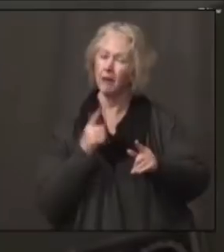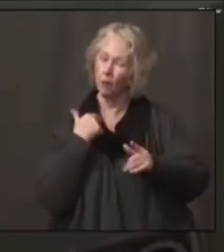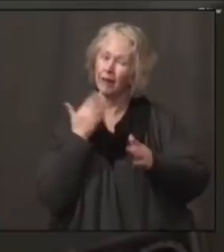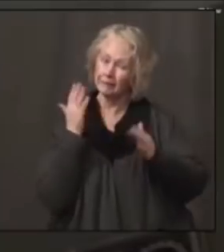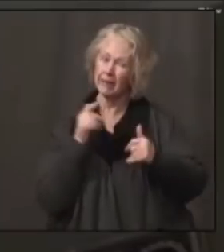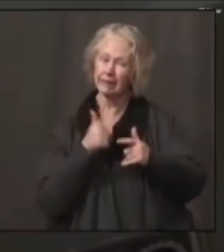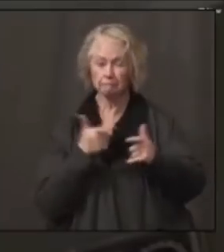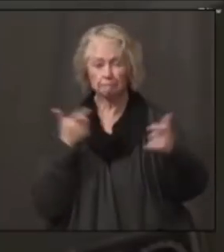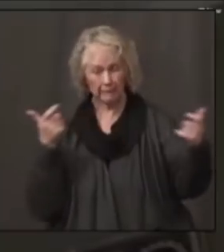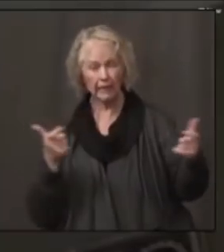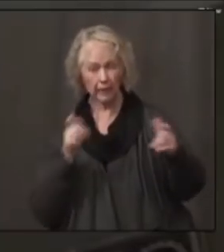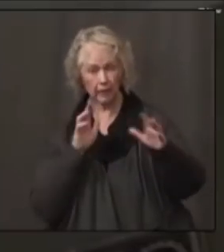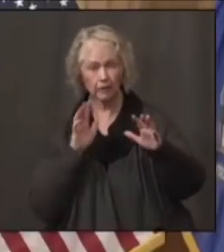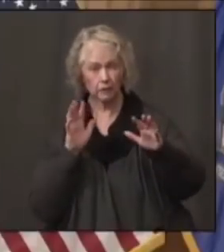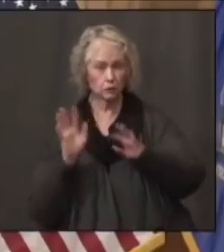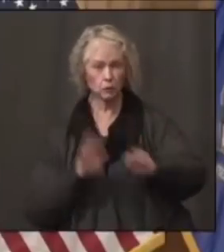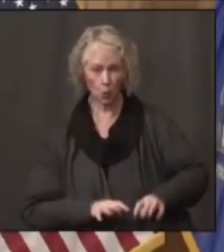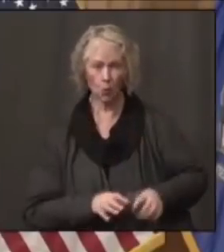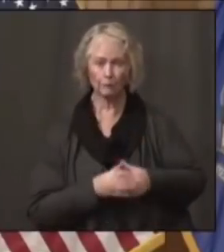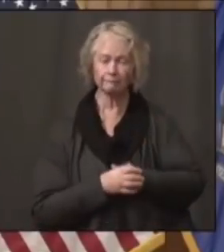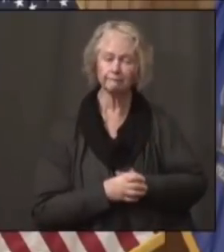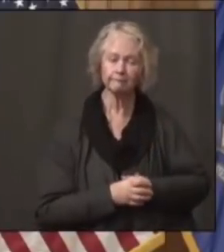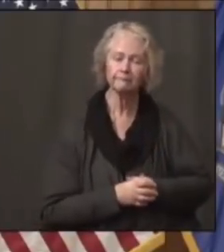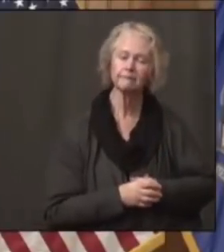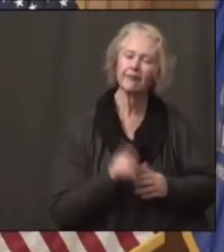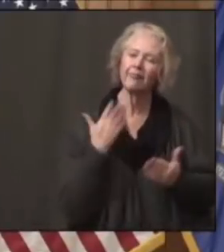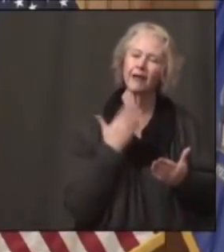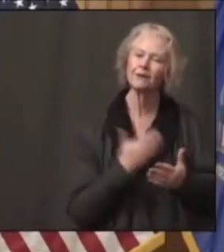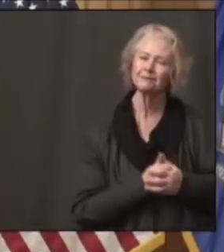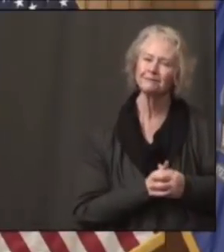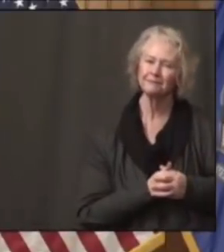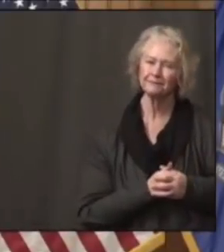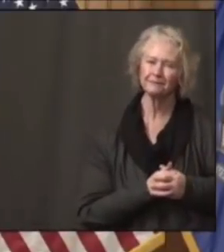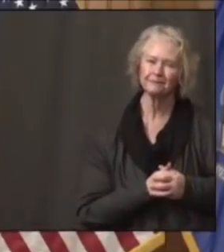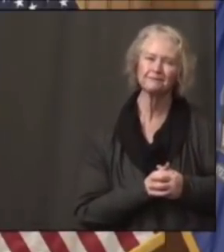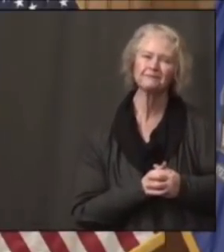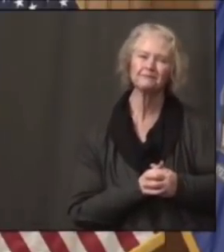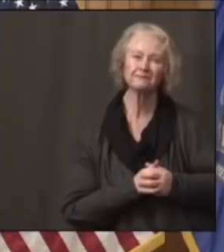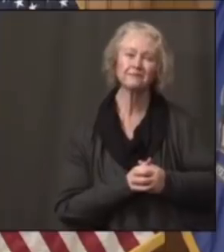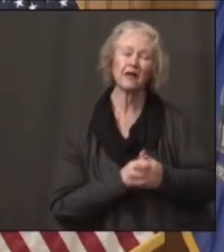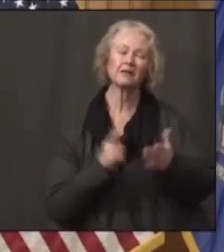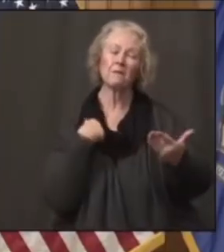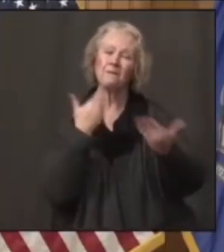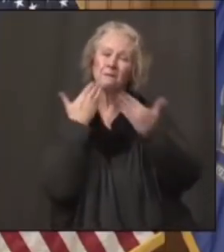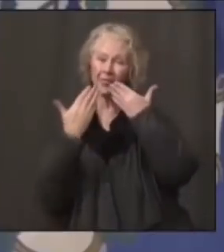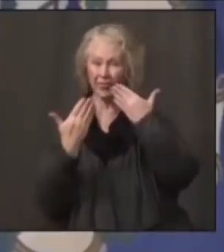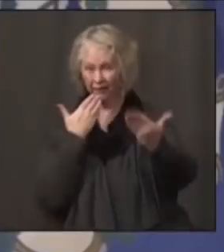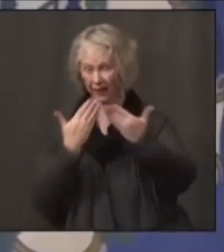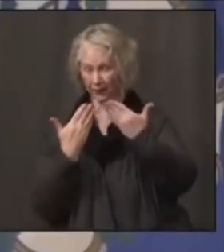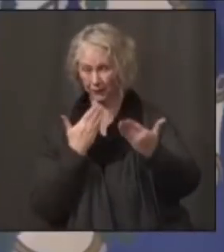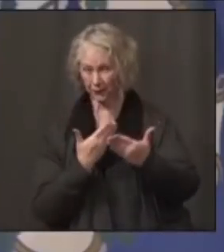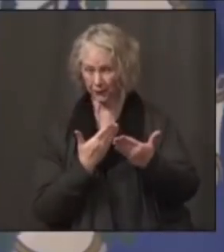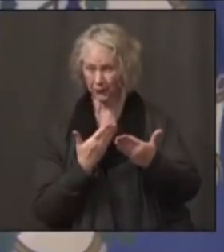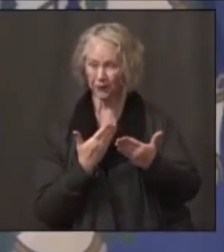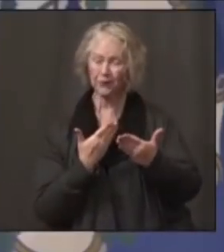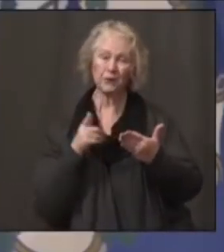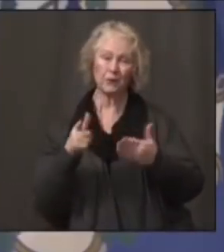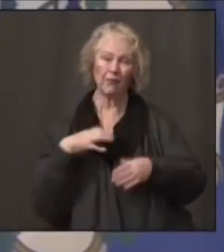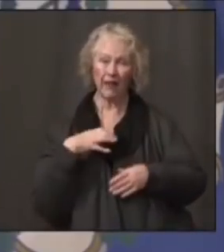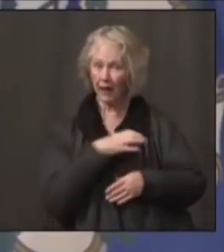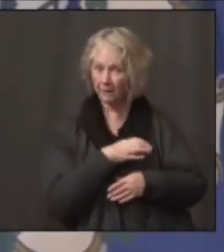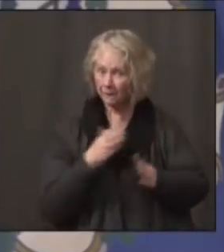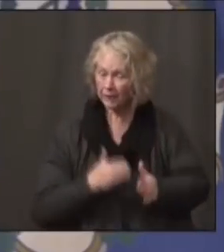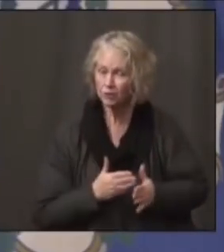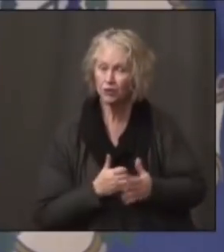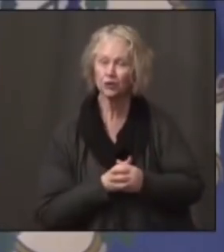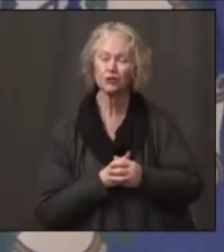at. All right. Thanks, everybody. Well, look, my thanks to the commissioners